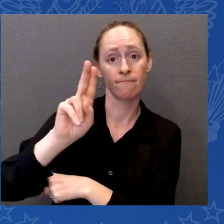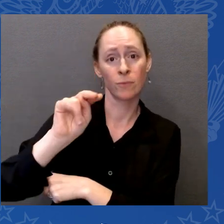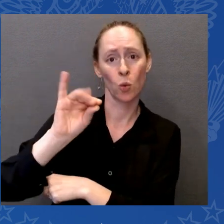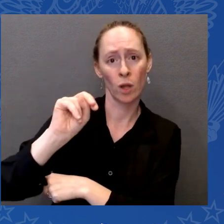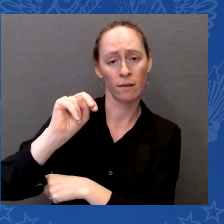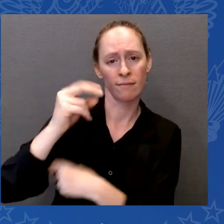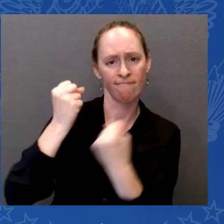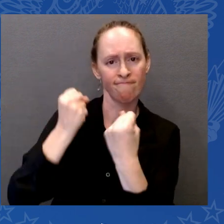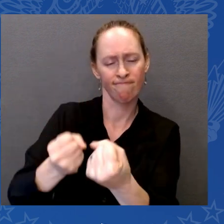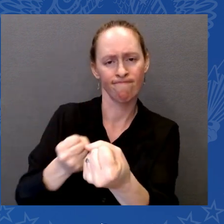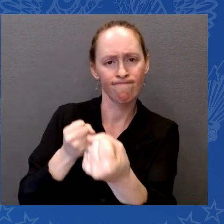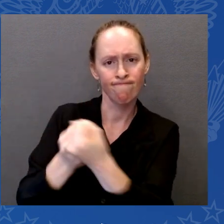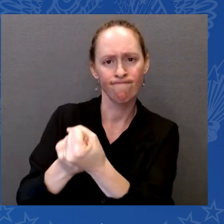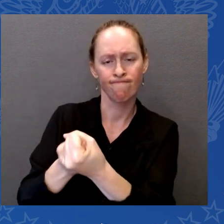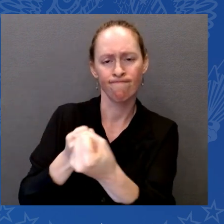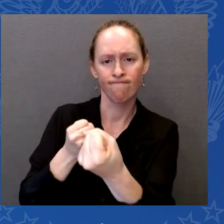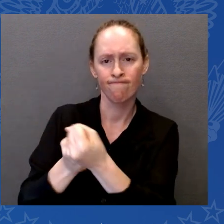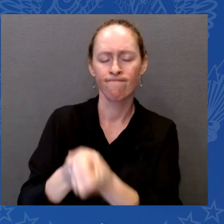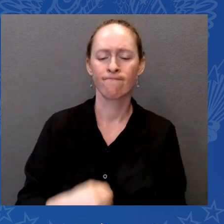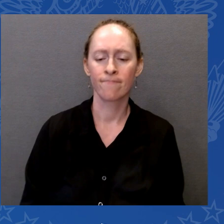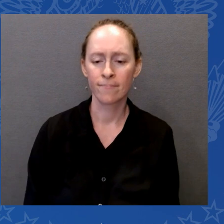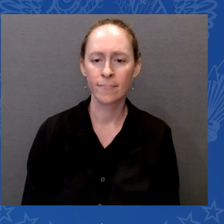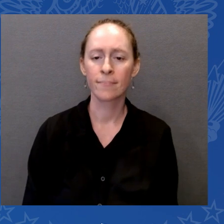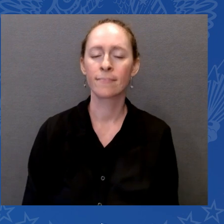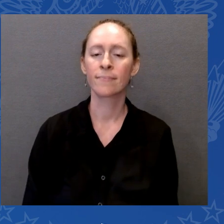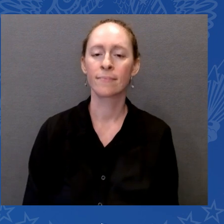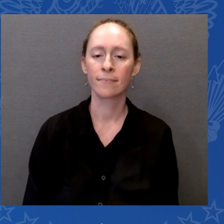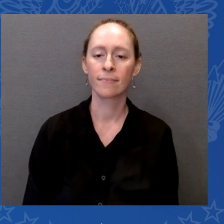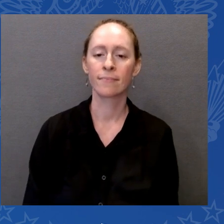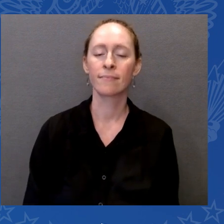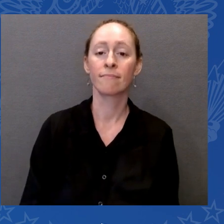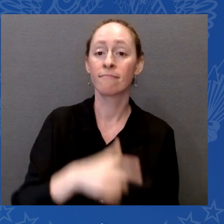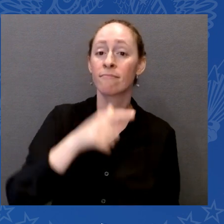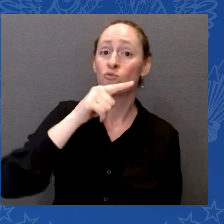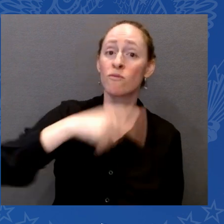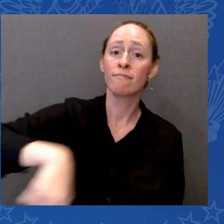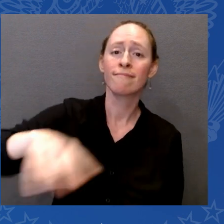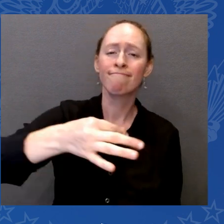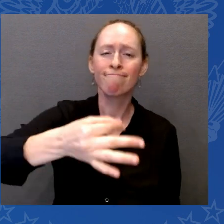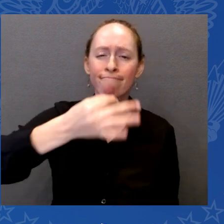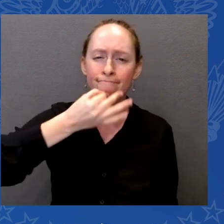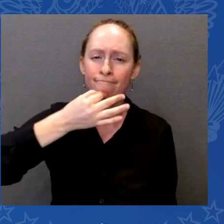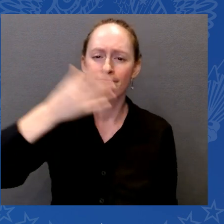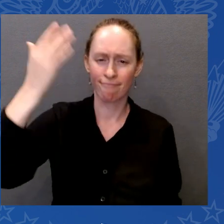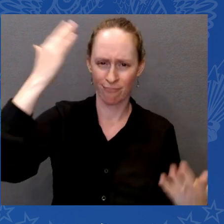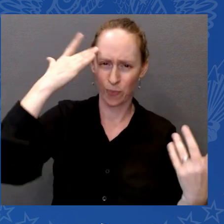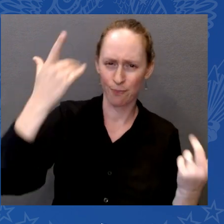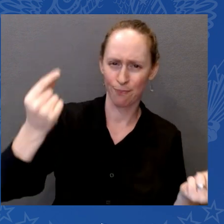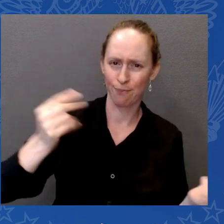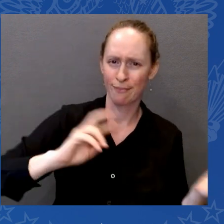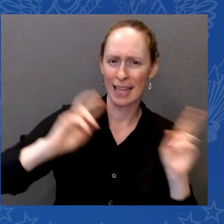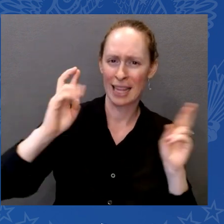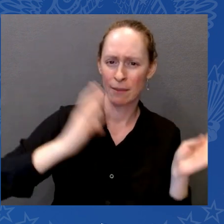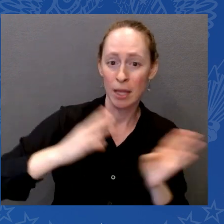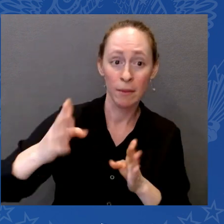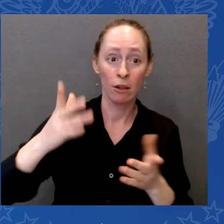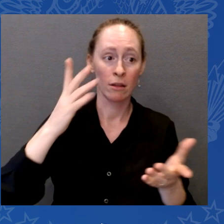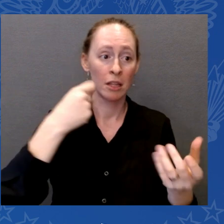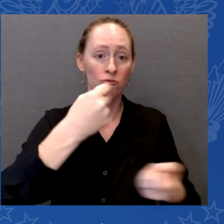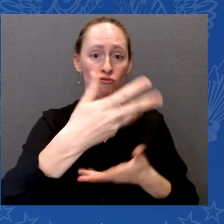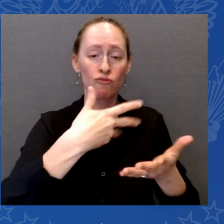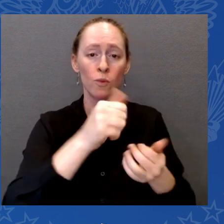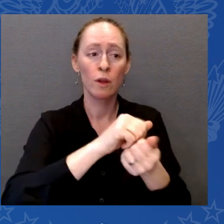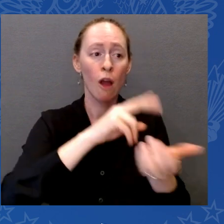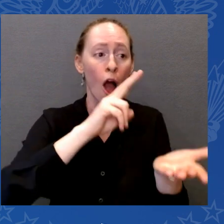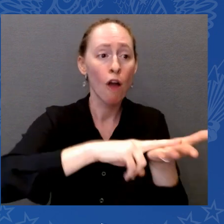projects are handled by well-trained, well-prepared contractors, subcontractors, and highly skilled workers. These agreements make the construction